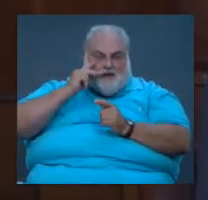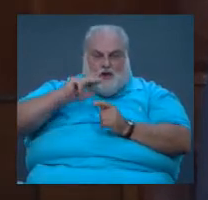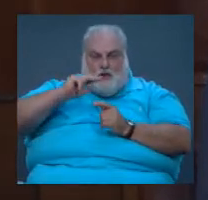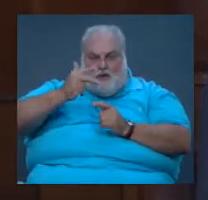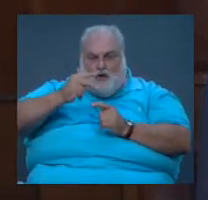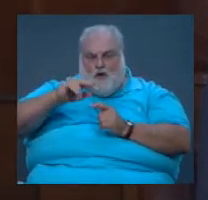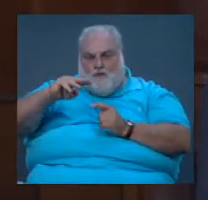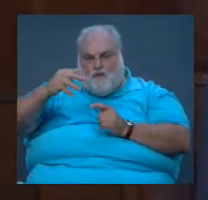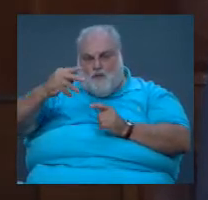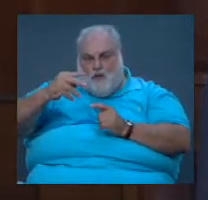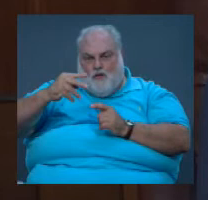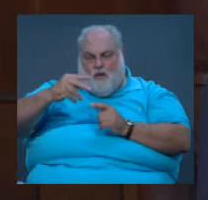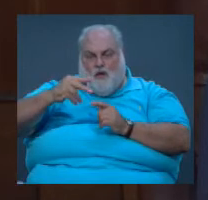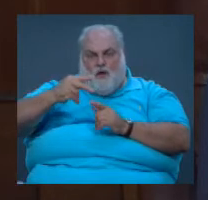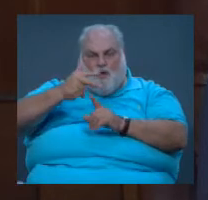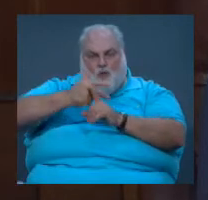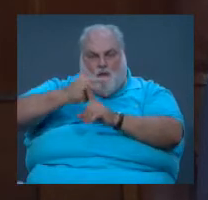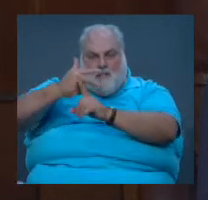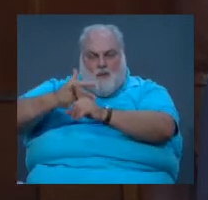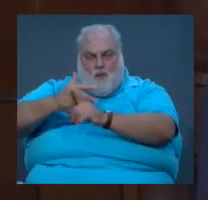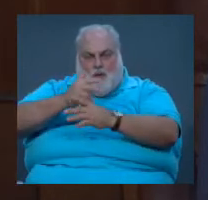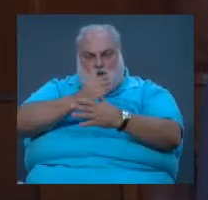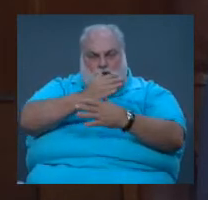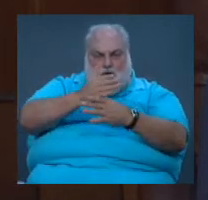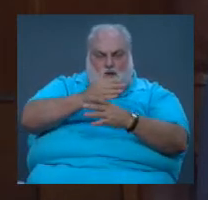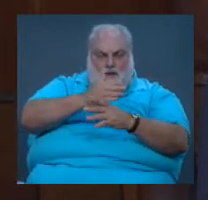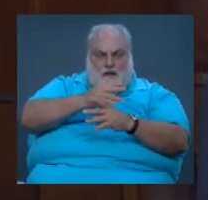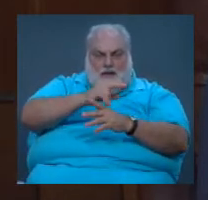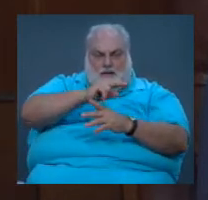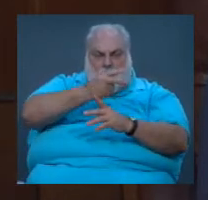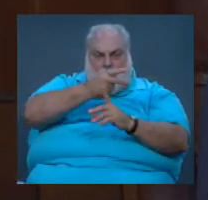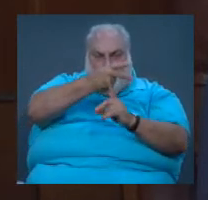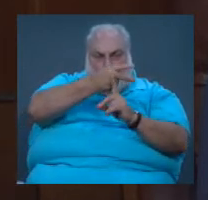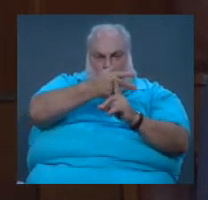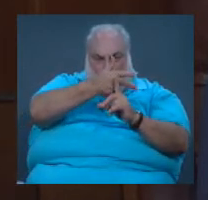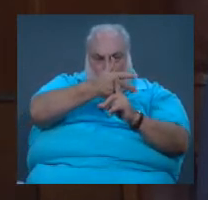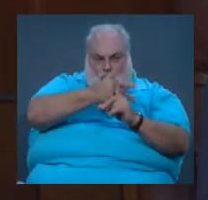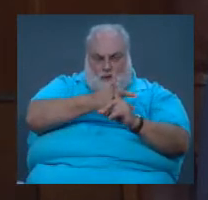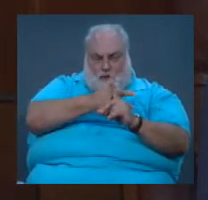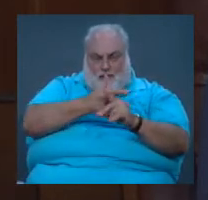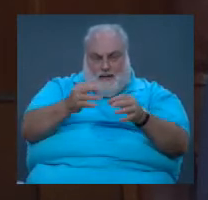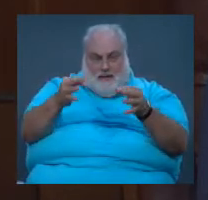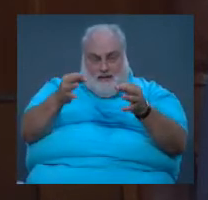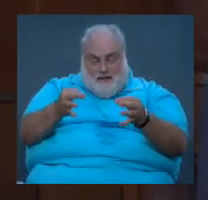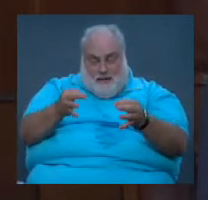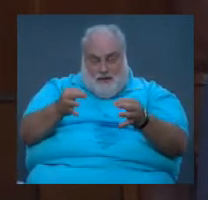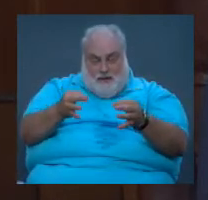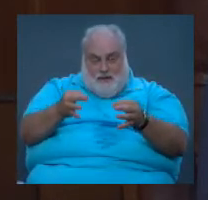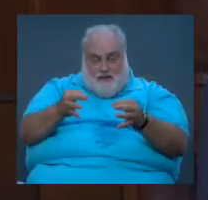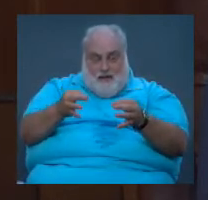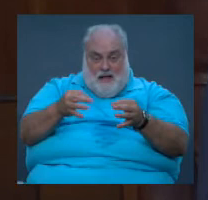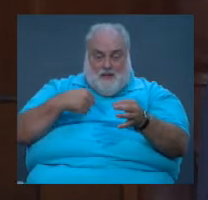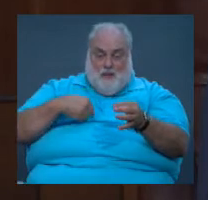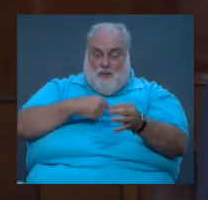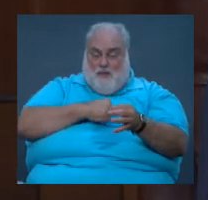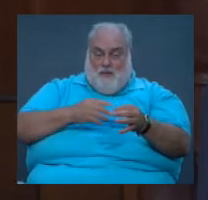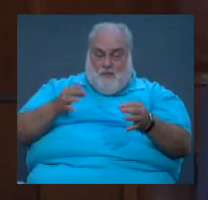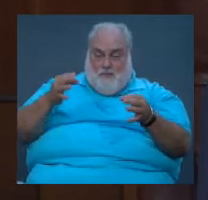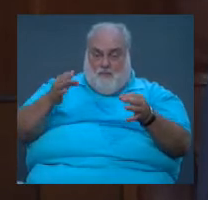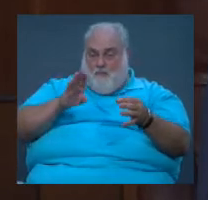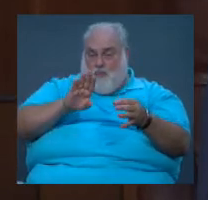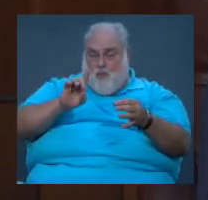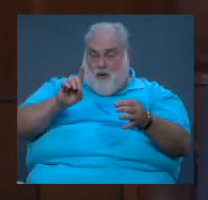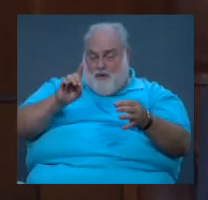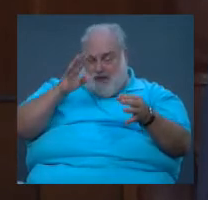4. And so what we're sharing today is quarter 2, which happened, the decision that we as a board made for the